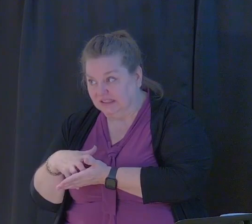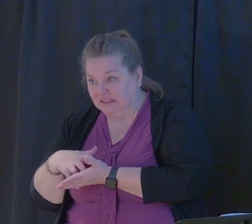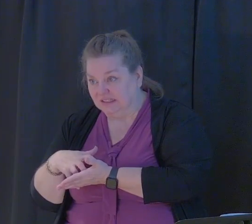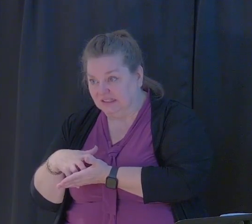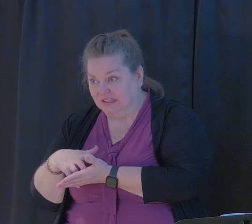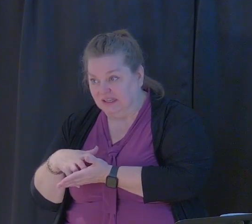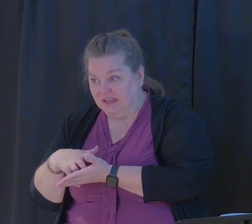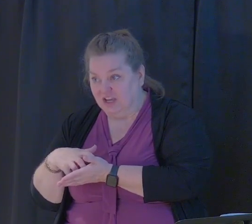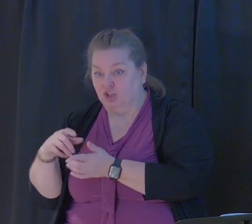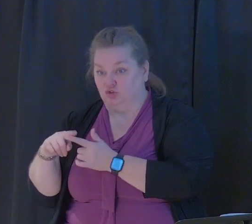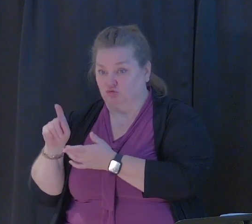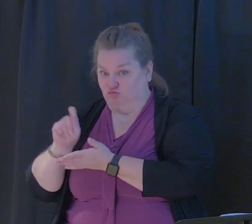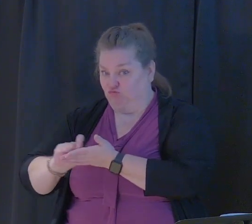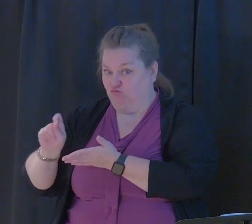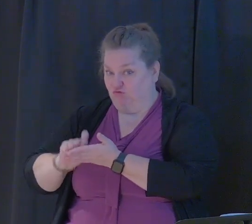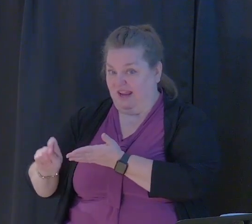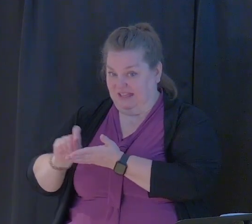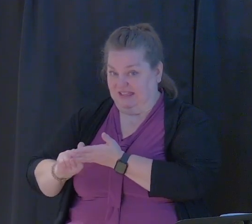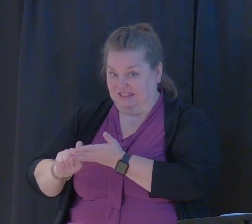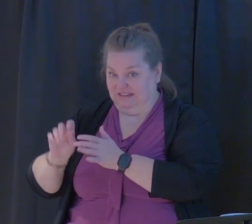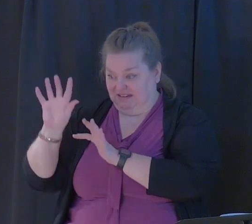You understand?